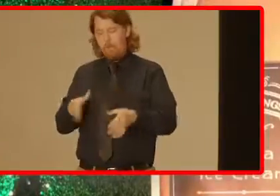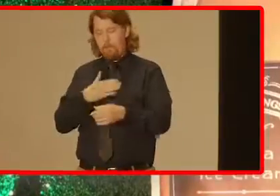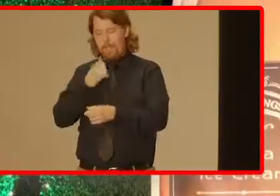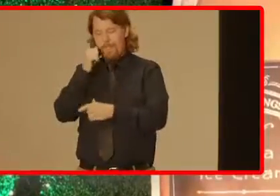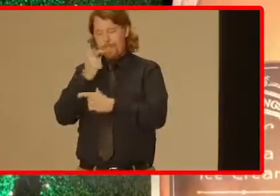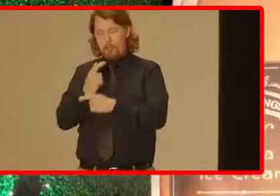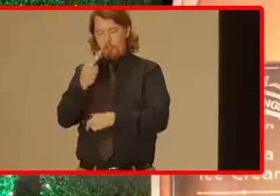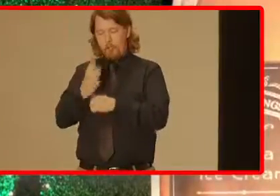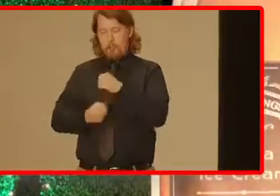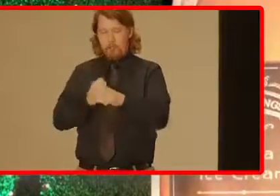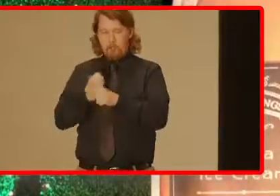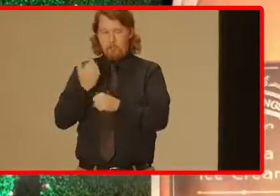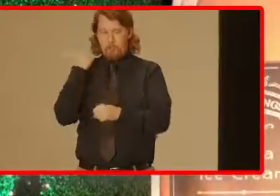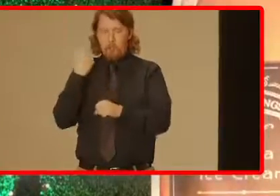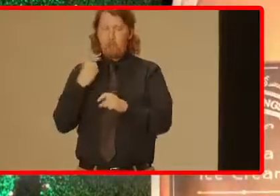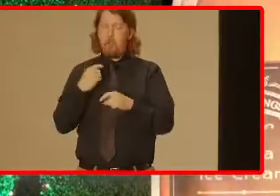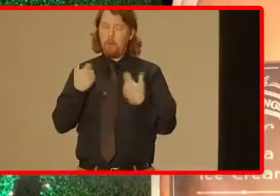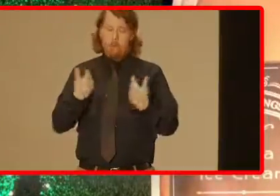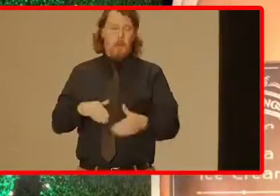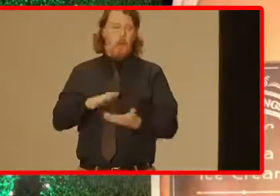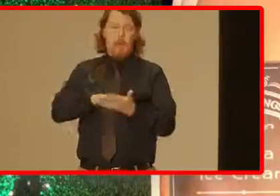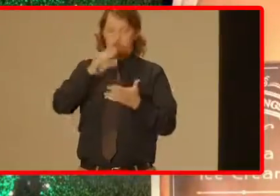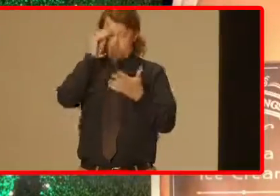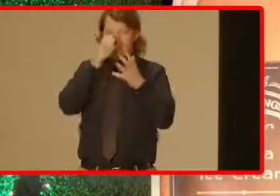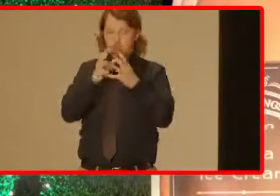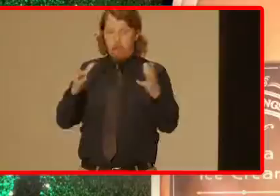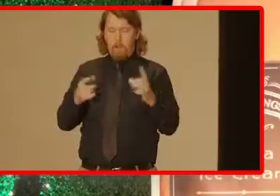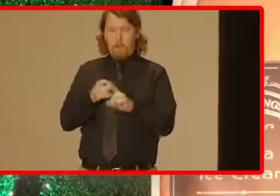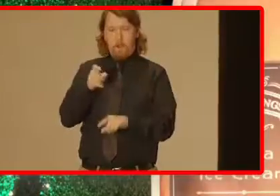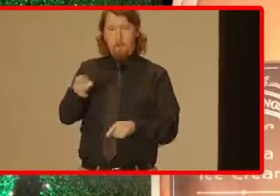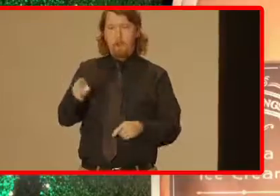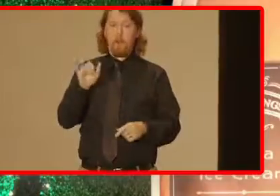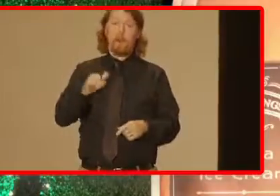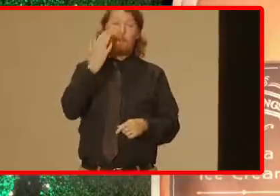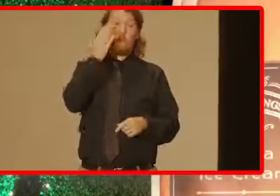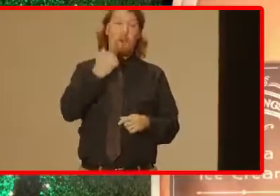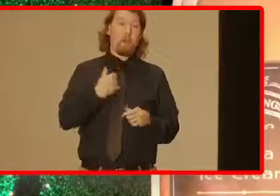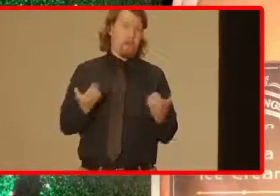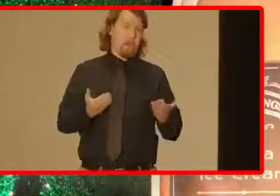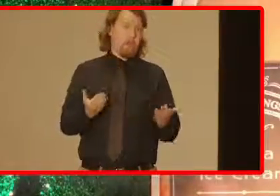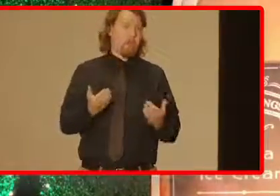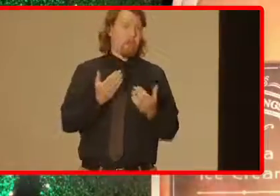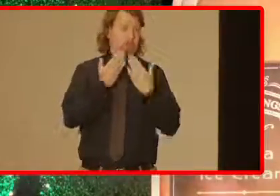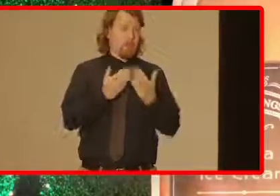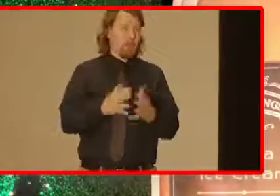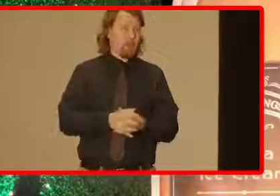but you know what? I learned a lot from her, and that's why I'm here. Okay? Thank you.